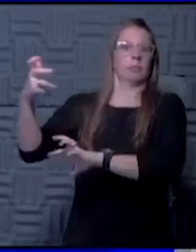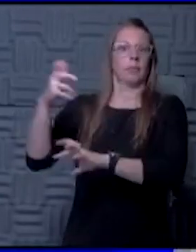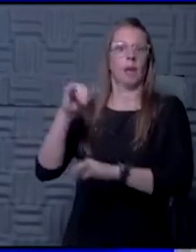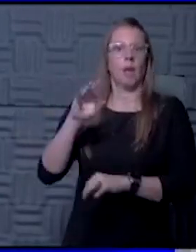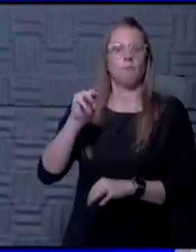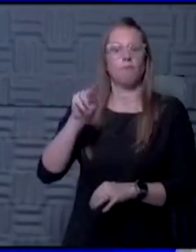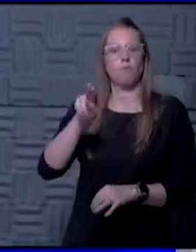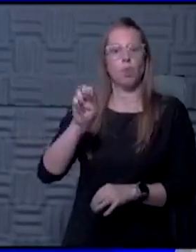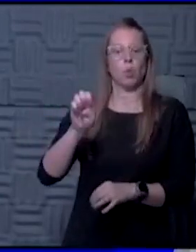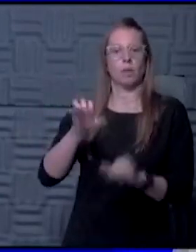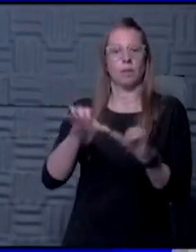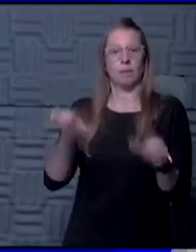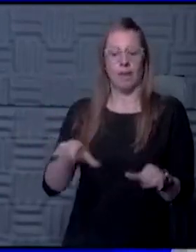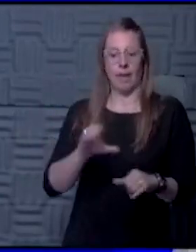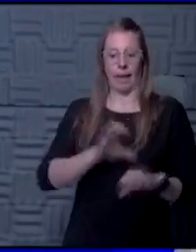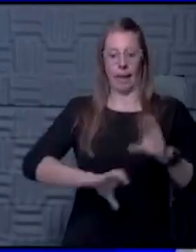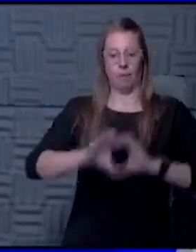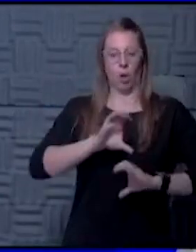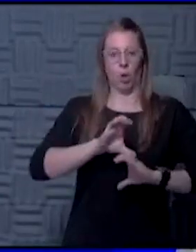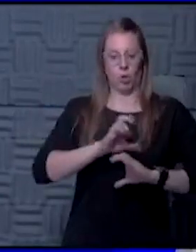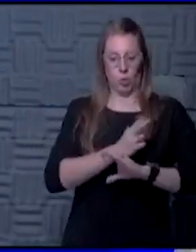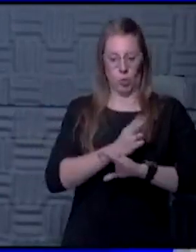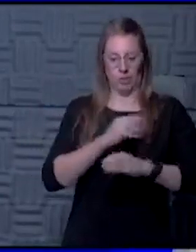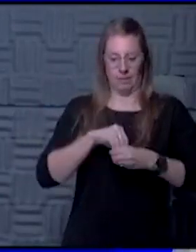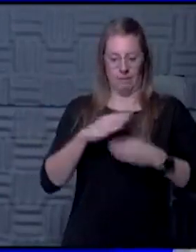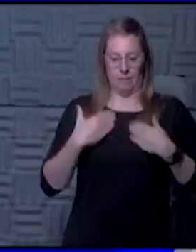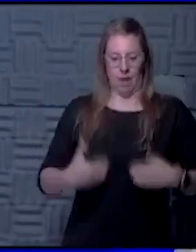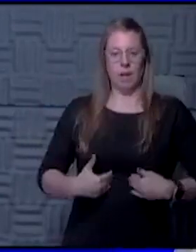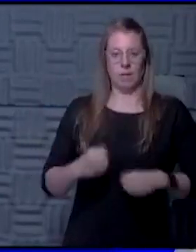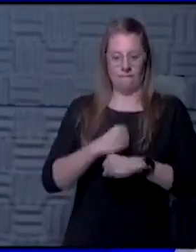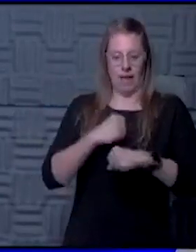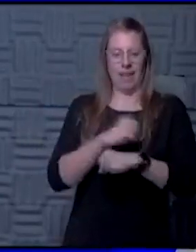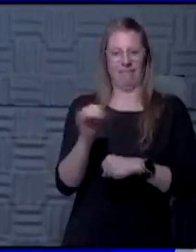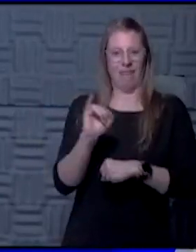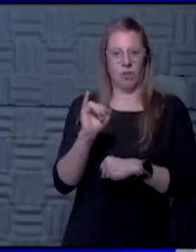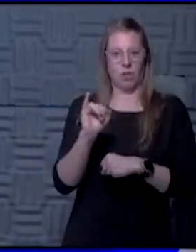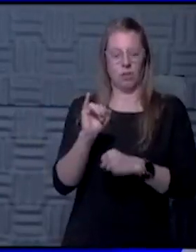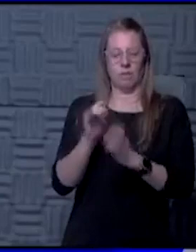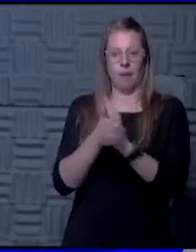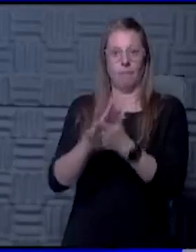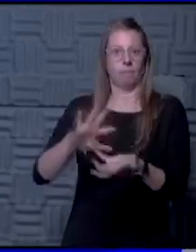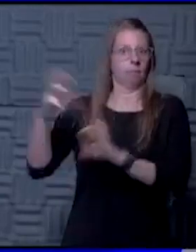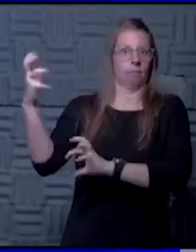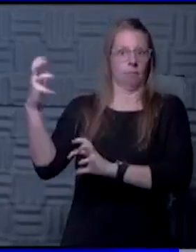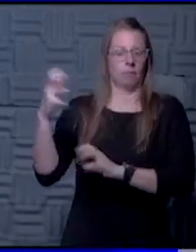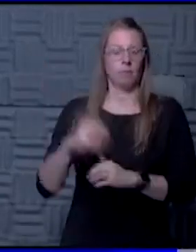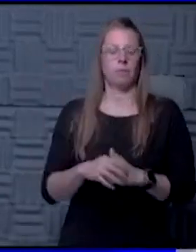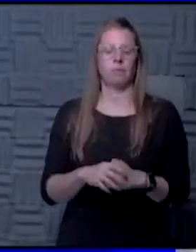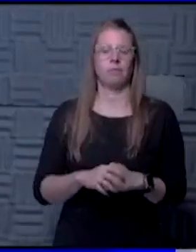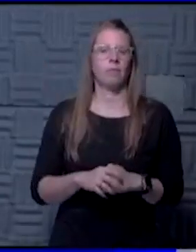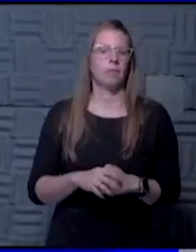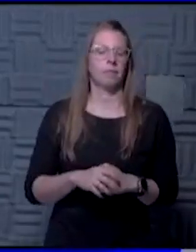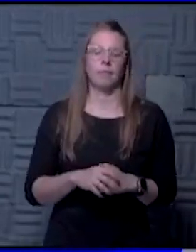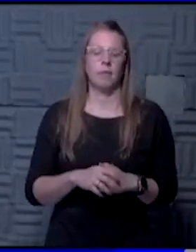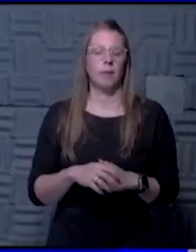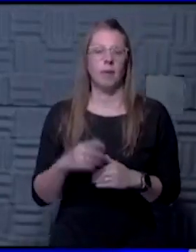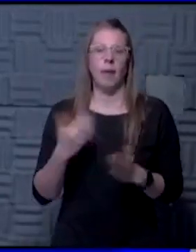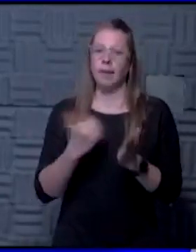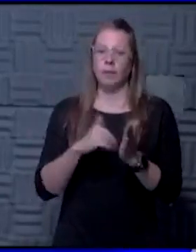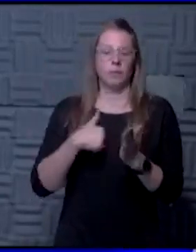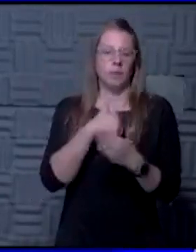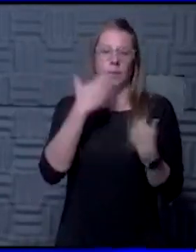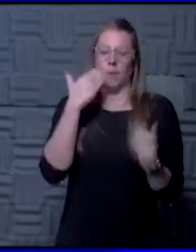those chemicals in your body used to fight off infection kind of have gone haywire. We don't, again, know the